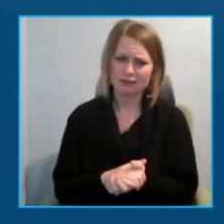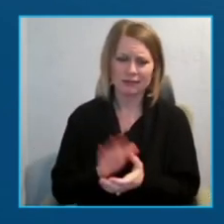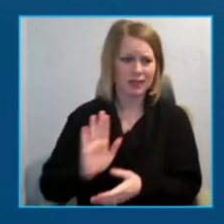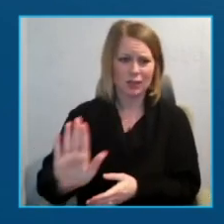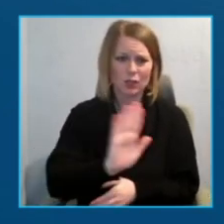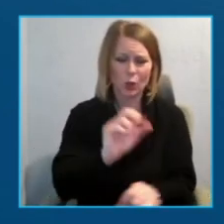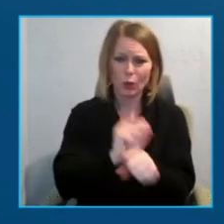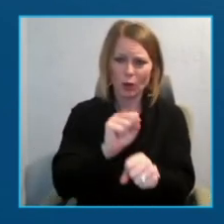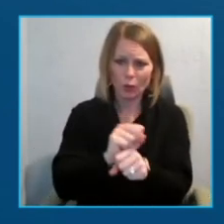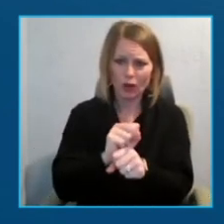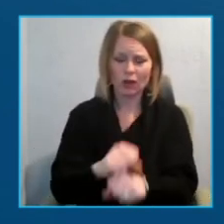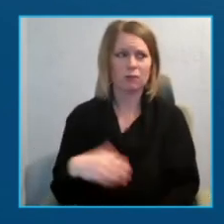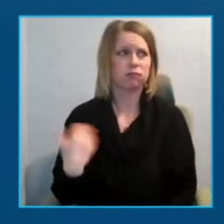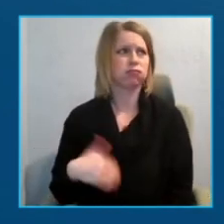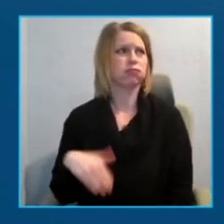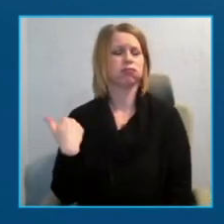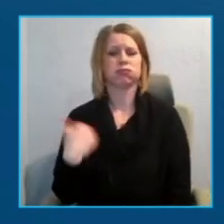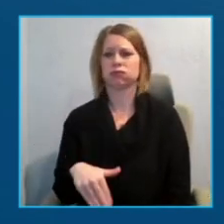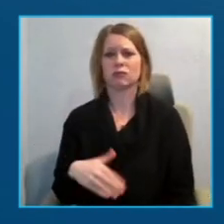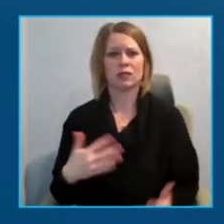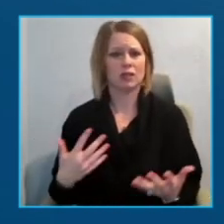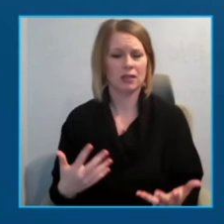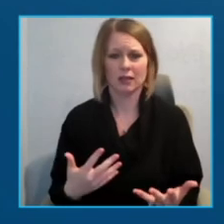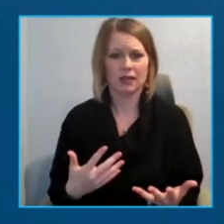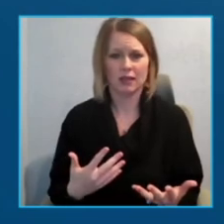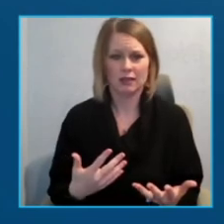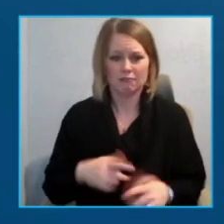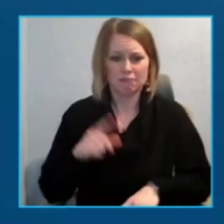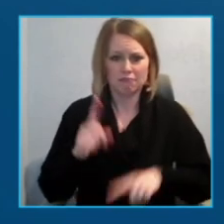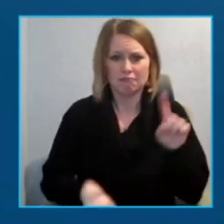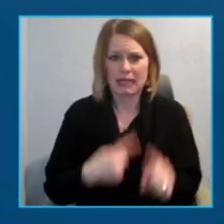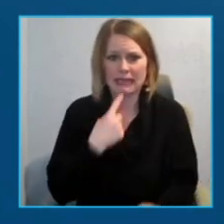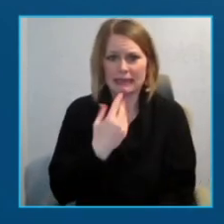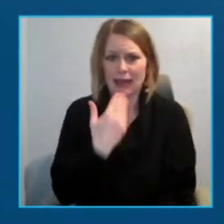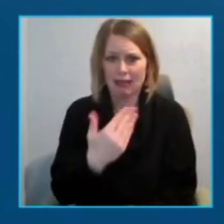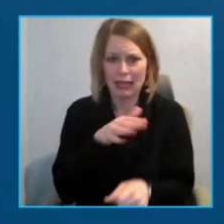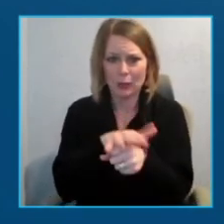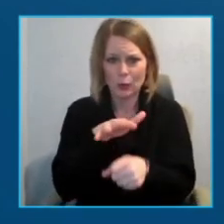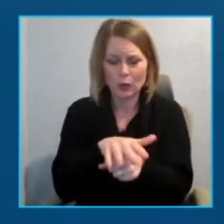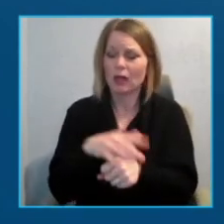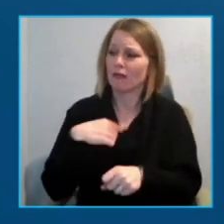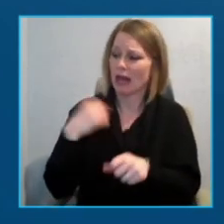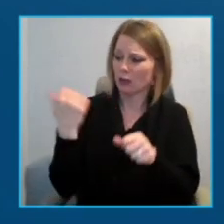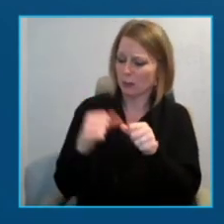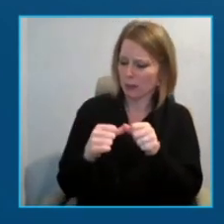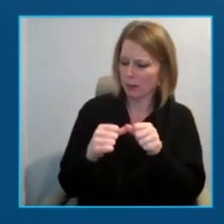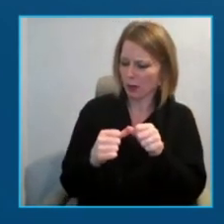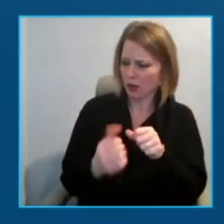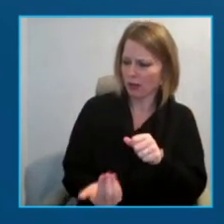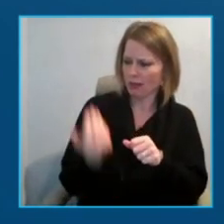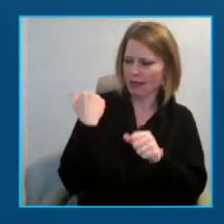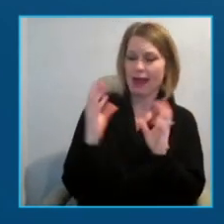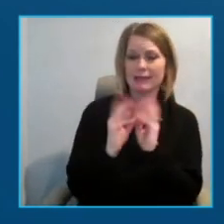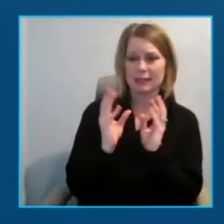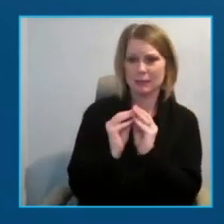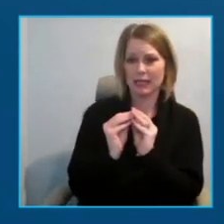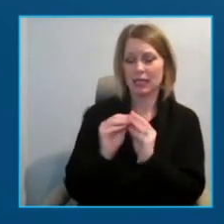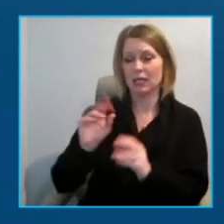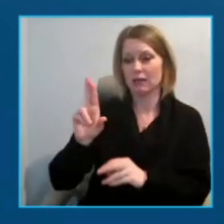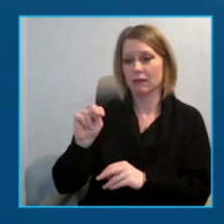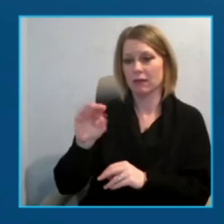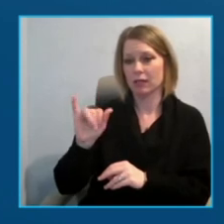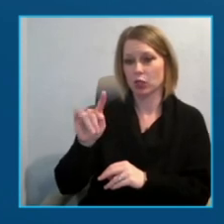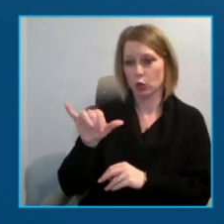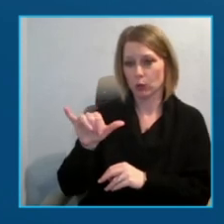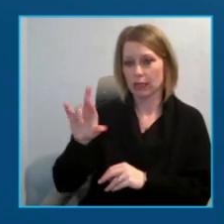that. I remember sitting in on one of the last meetings of the Unity Reform Commission. And if you had